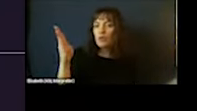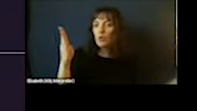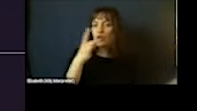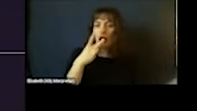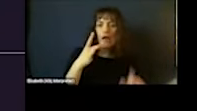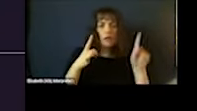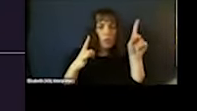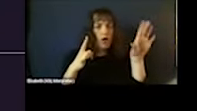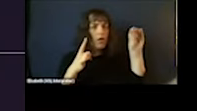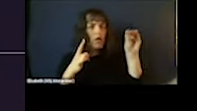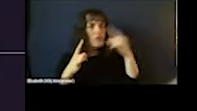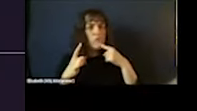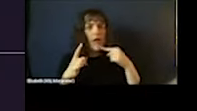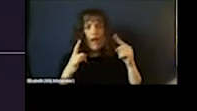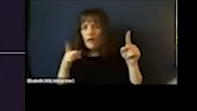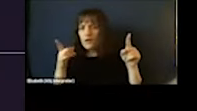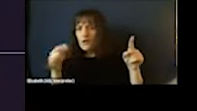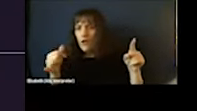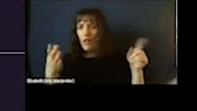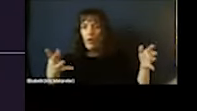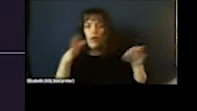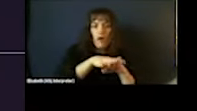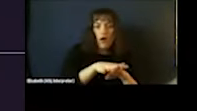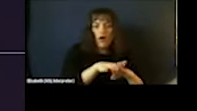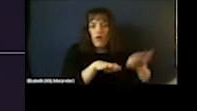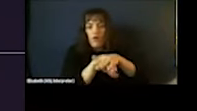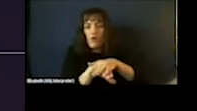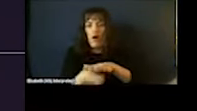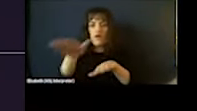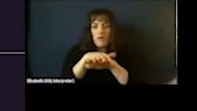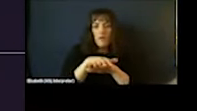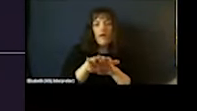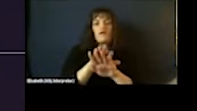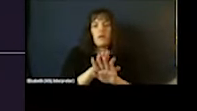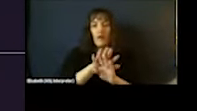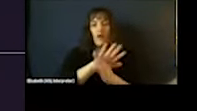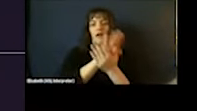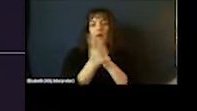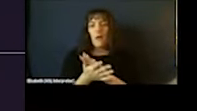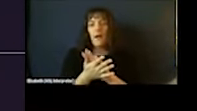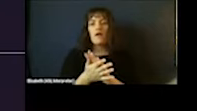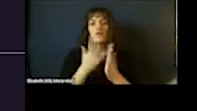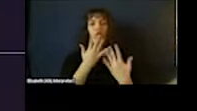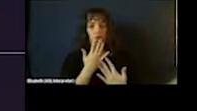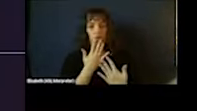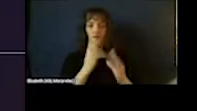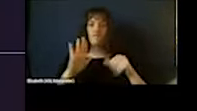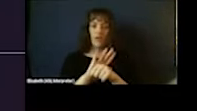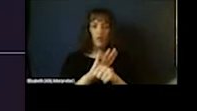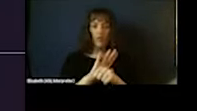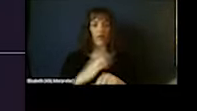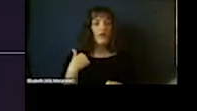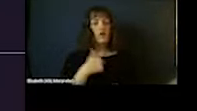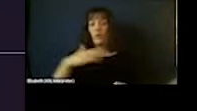other to make the color images that we're so used to seeing in media. And we haven't even talked about images that are